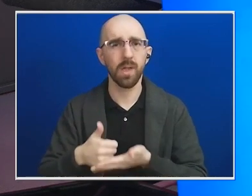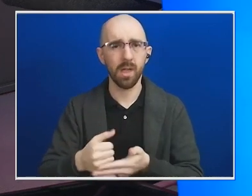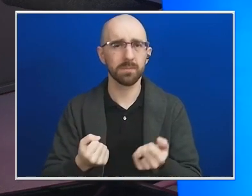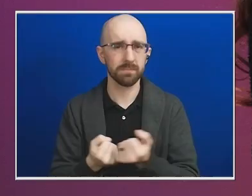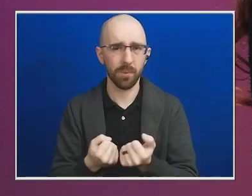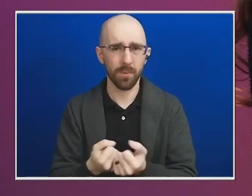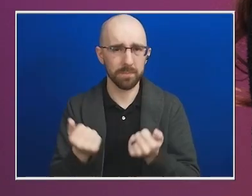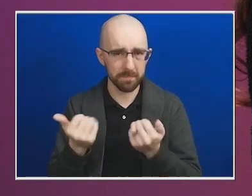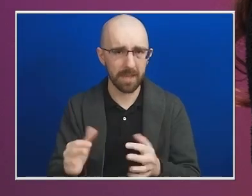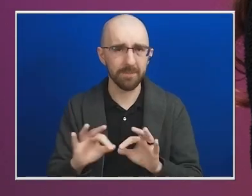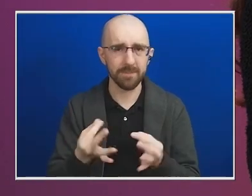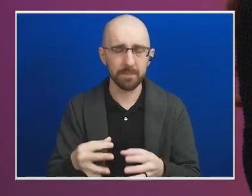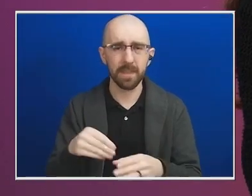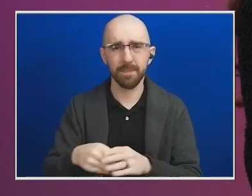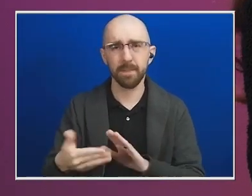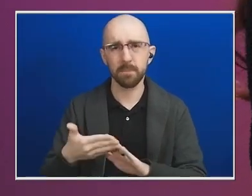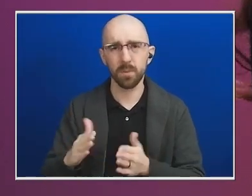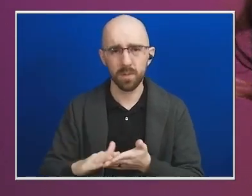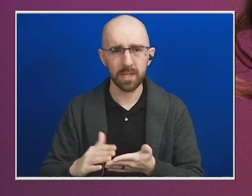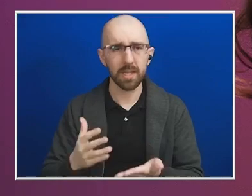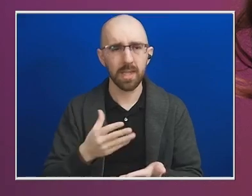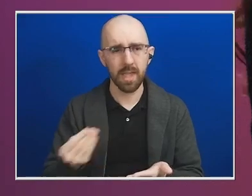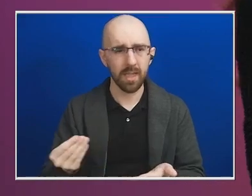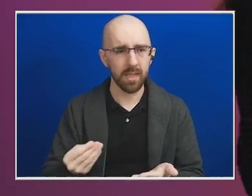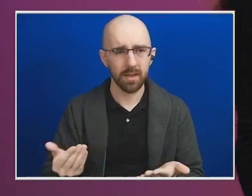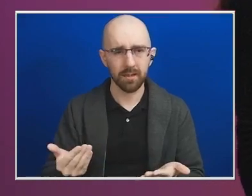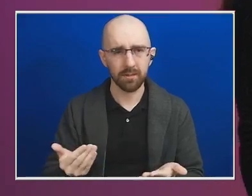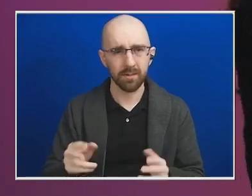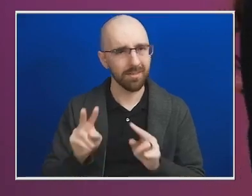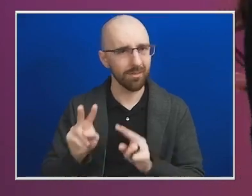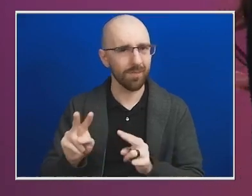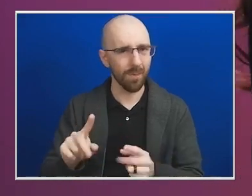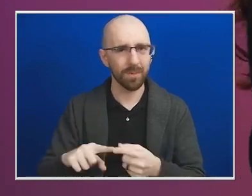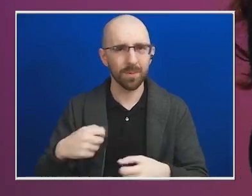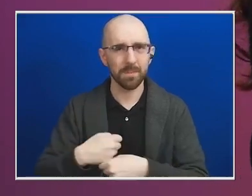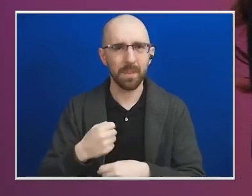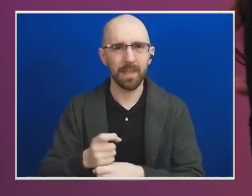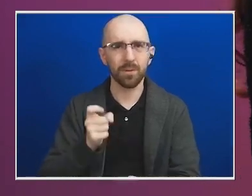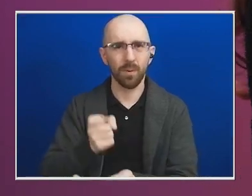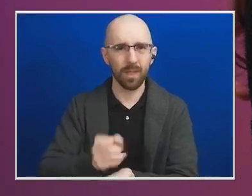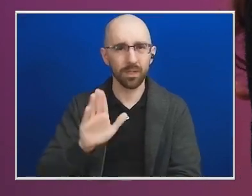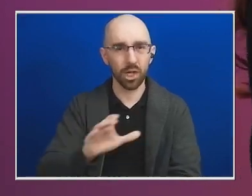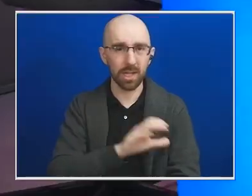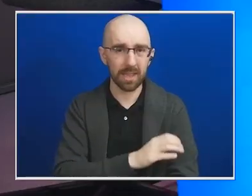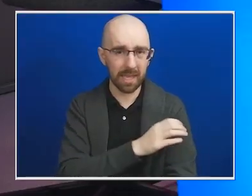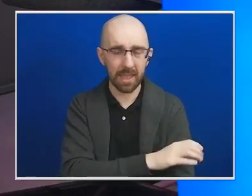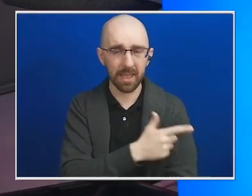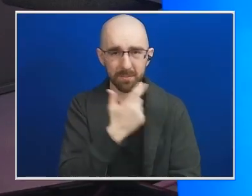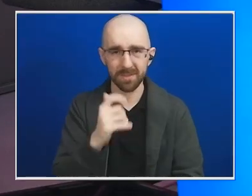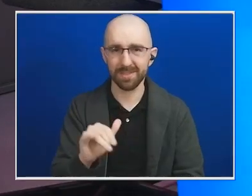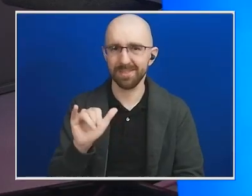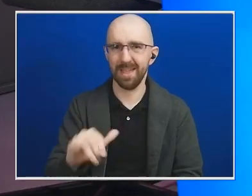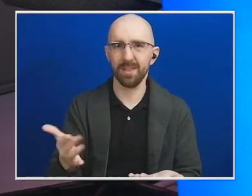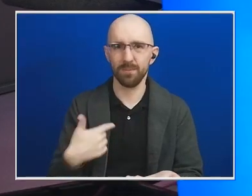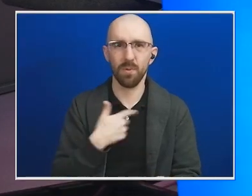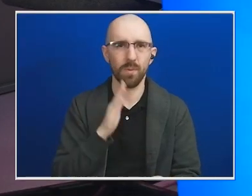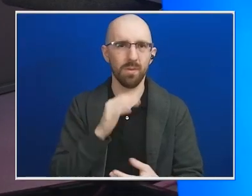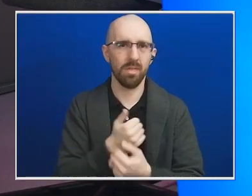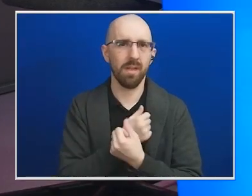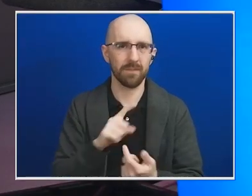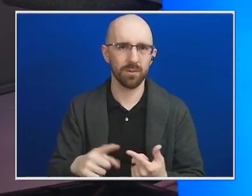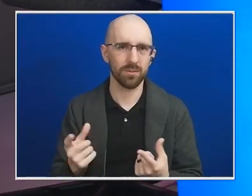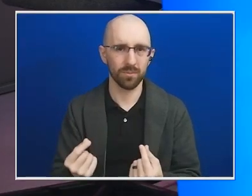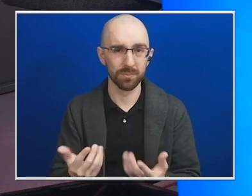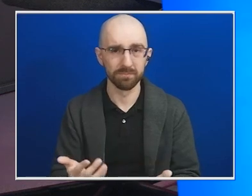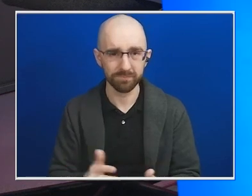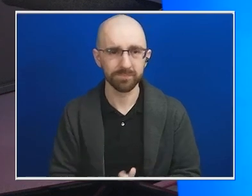community and looking forward to making a donation to your clinic, because that's what we would love to do. Oh, that's beautiful.